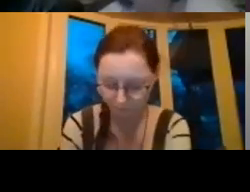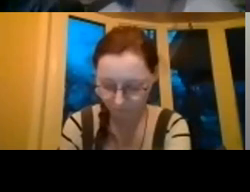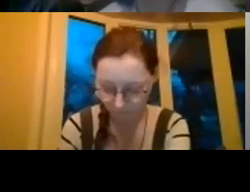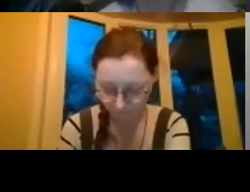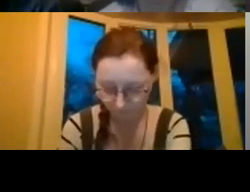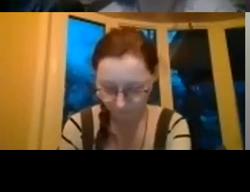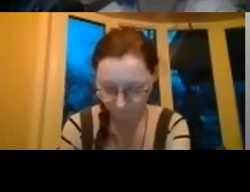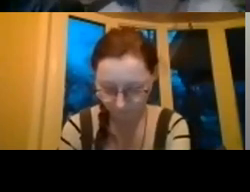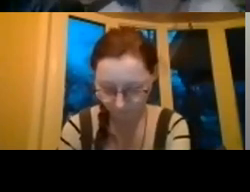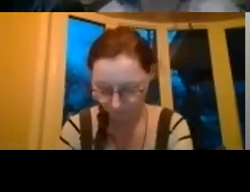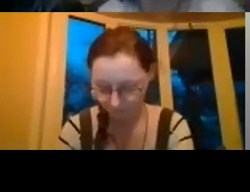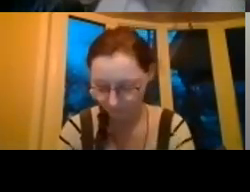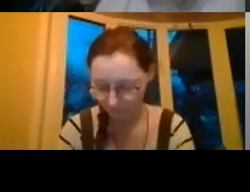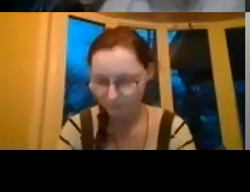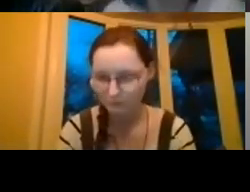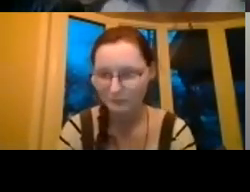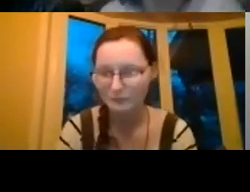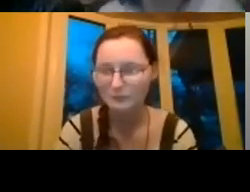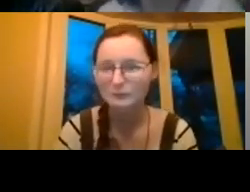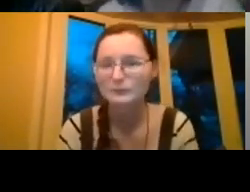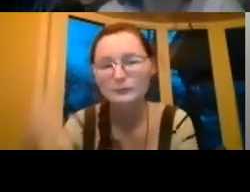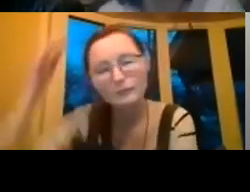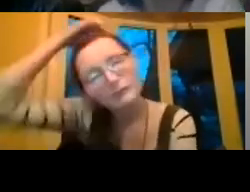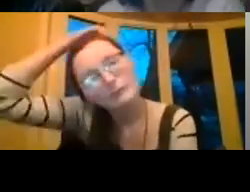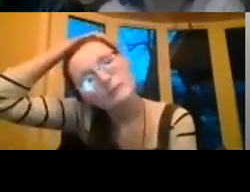Thank you, Michael, for asking.